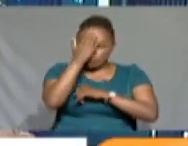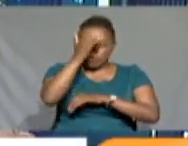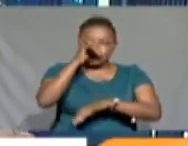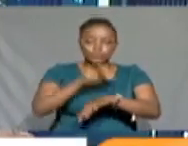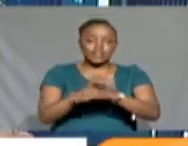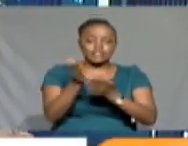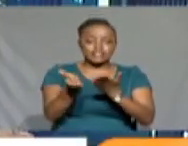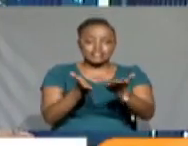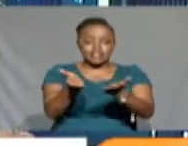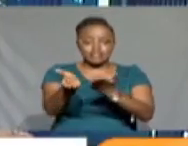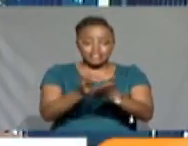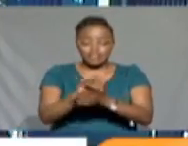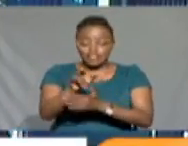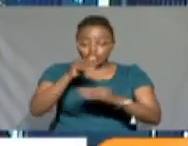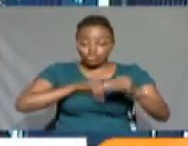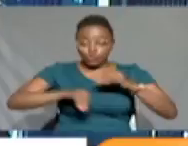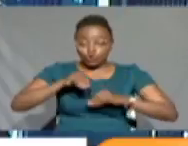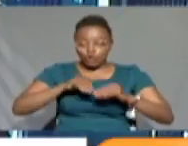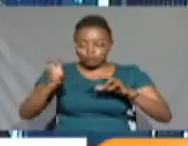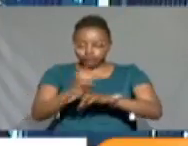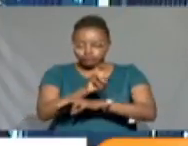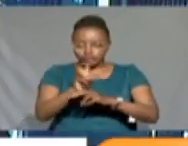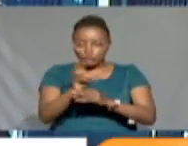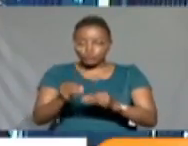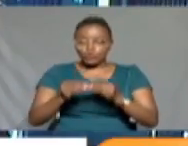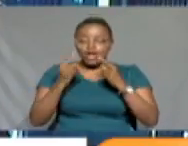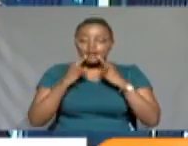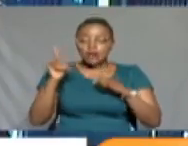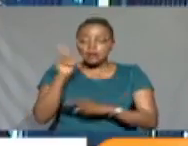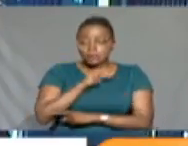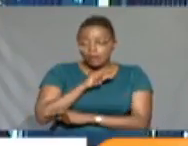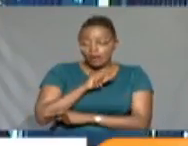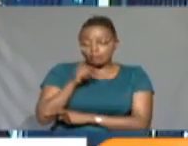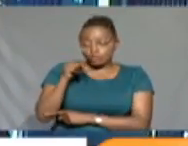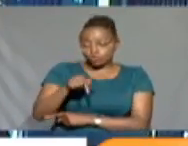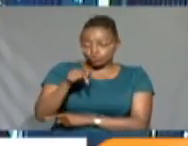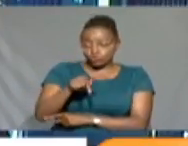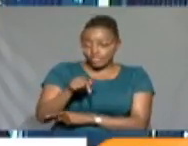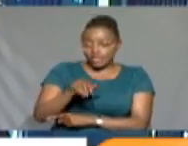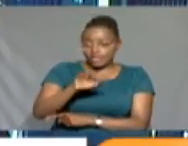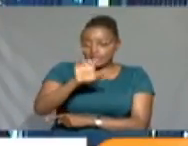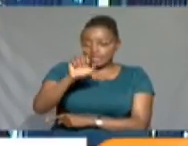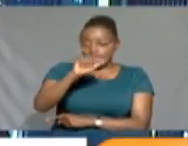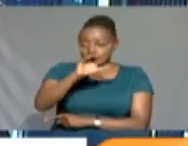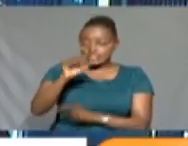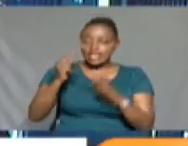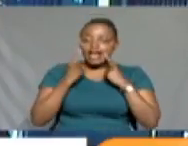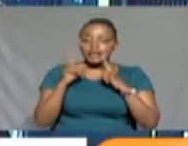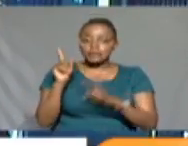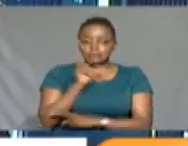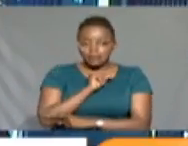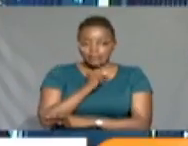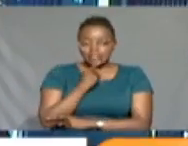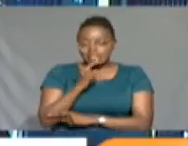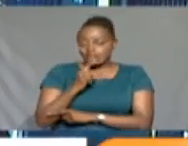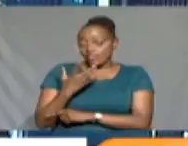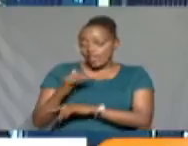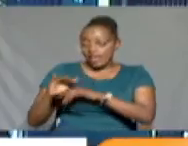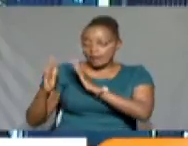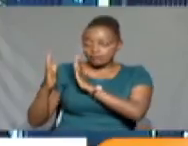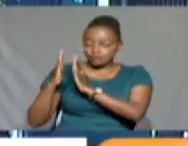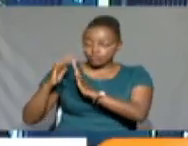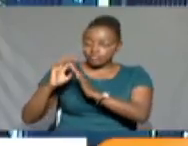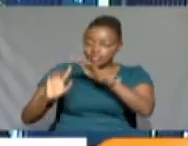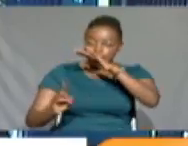get services. This corruption survey that was released earlier today by the Ethics and Anti-Corruption Commission also saw the Interior Ministry and the